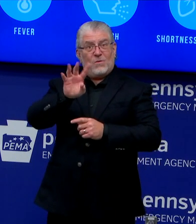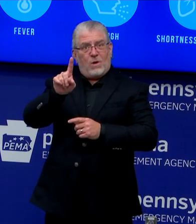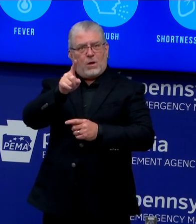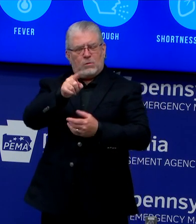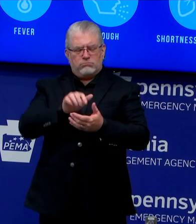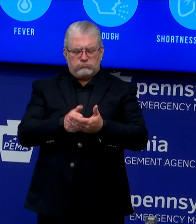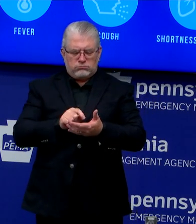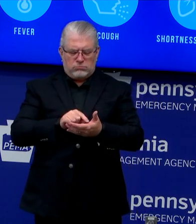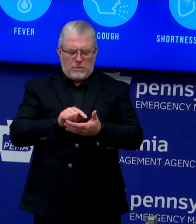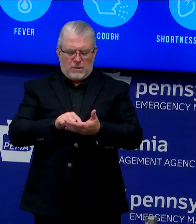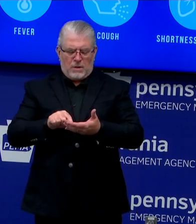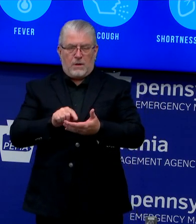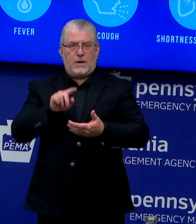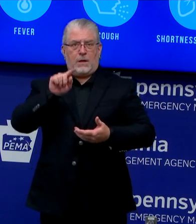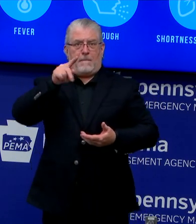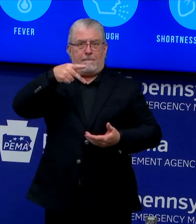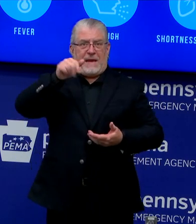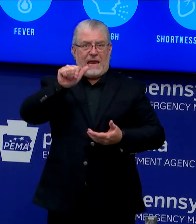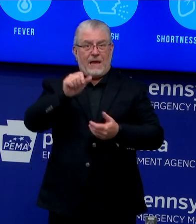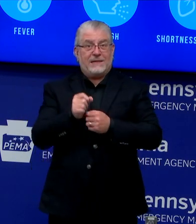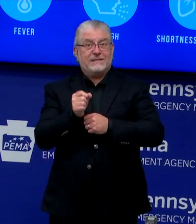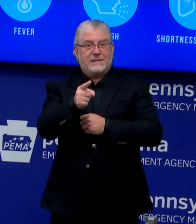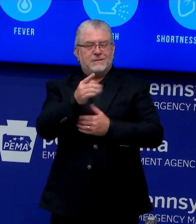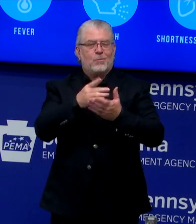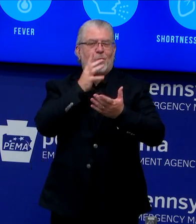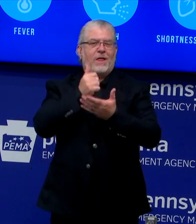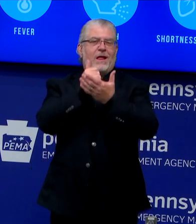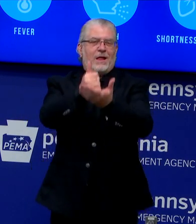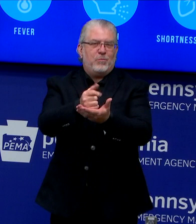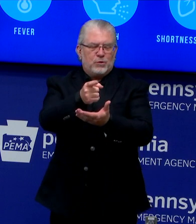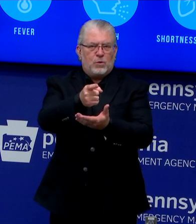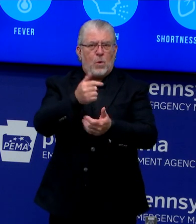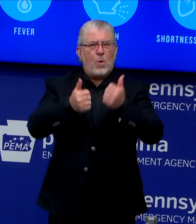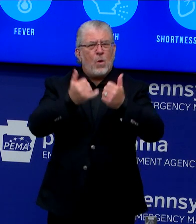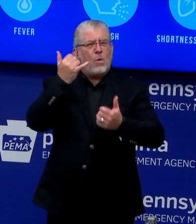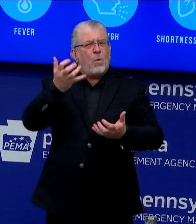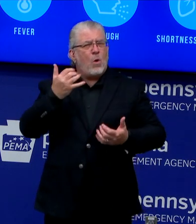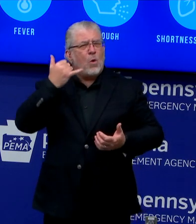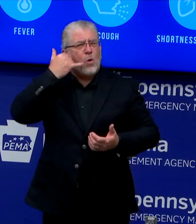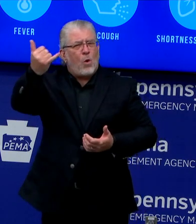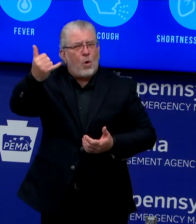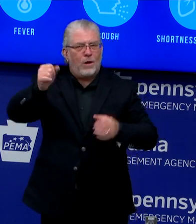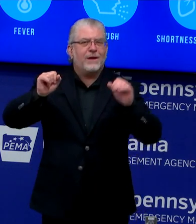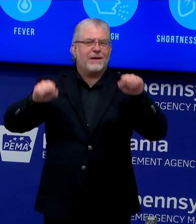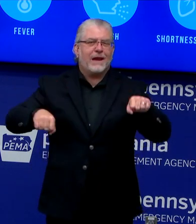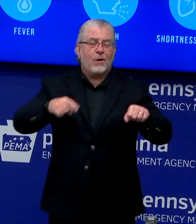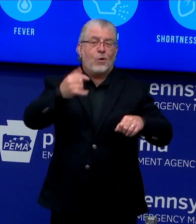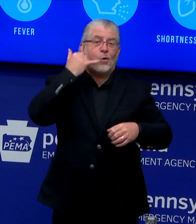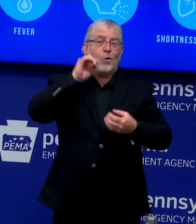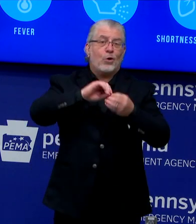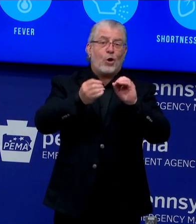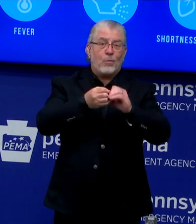741-741, or call the statewide support and referral helpline at